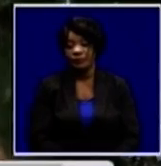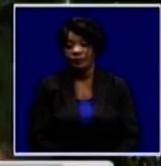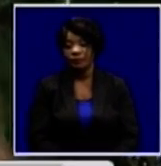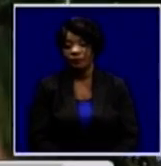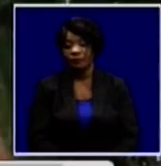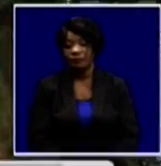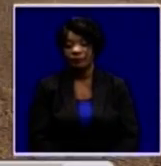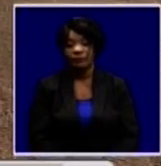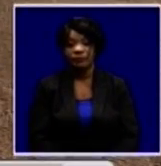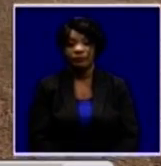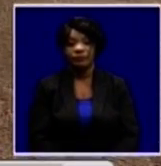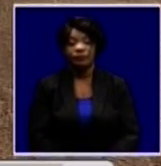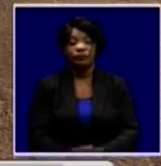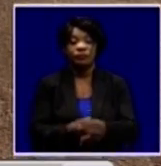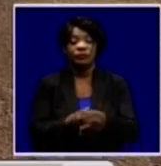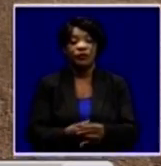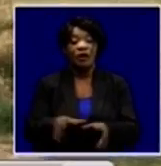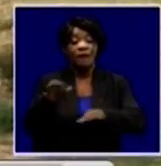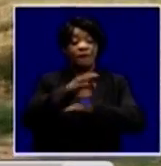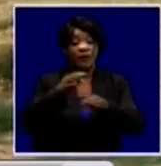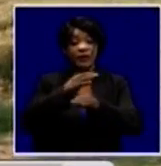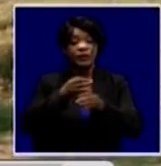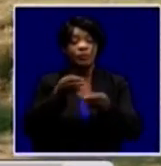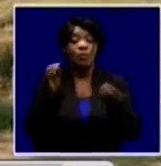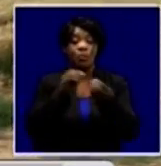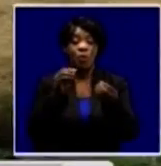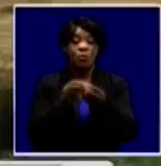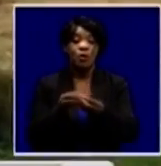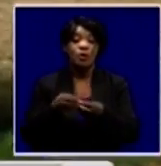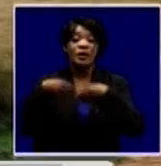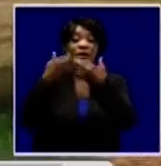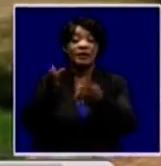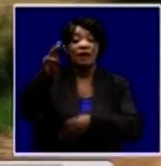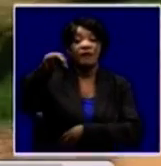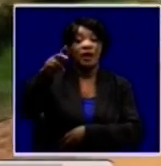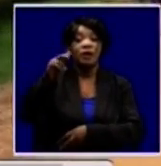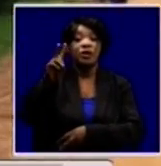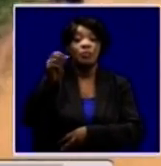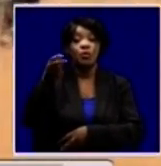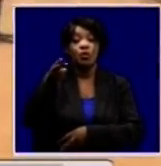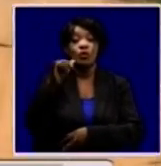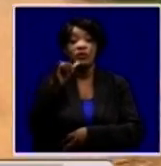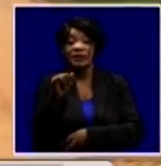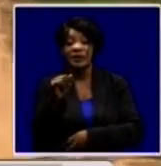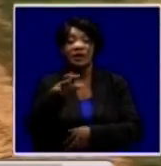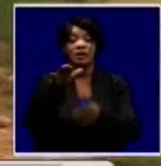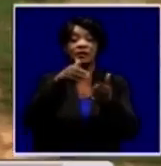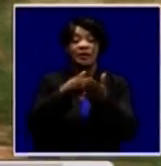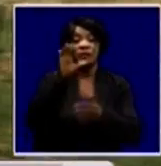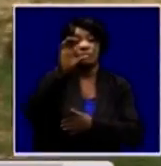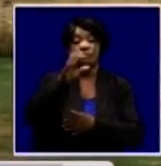Tons of wheat is loaded straight from the field on Damast Farm in the Mukushi farm block of Central Province.